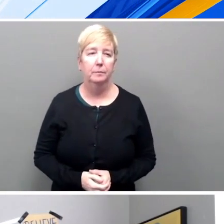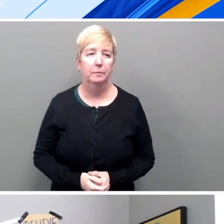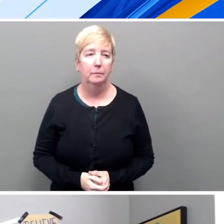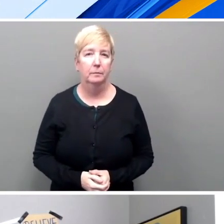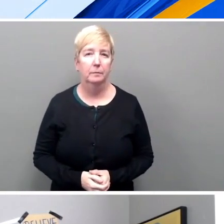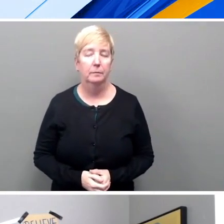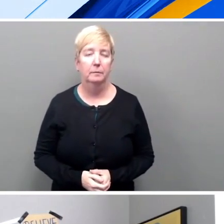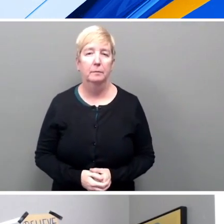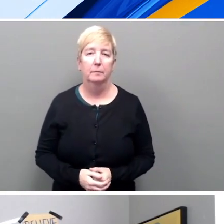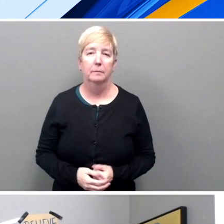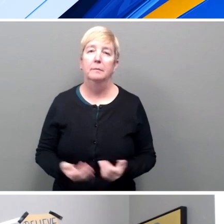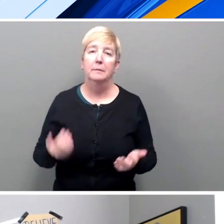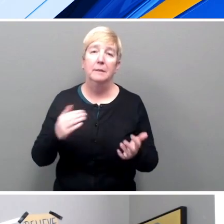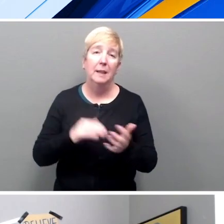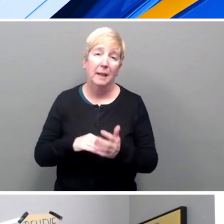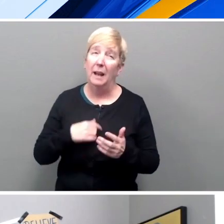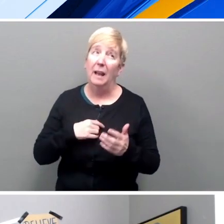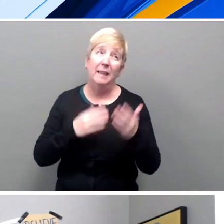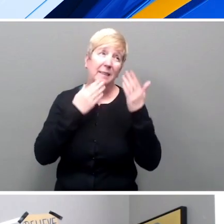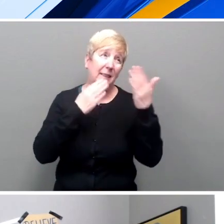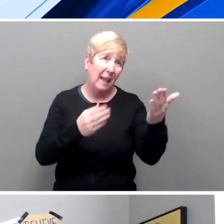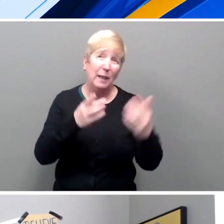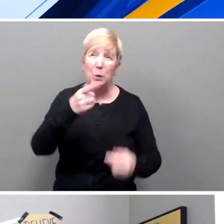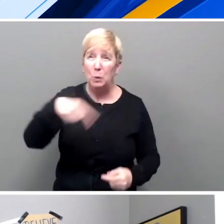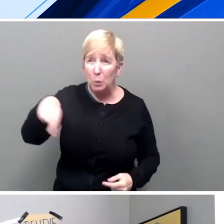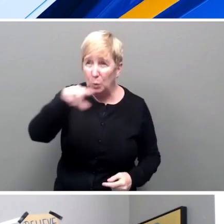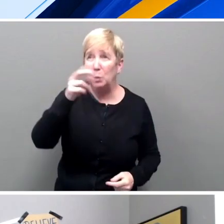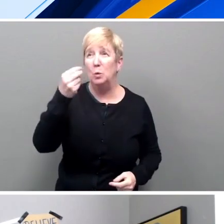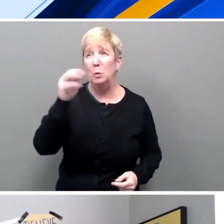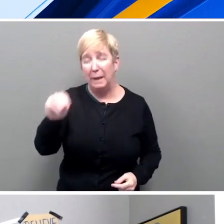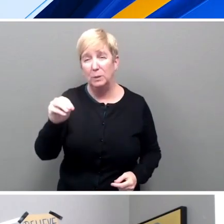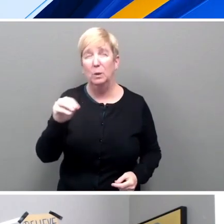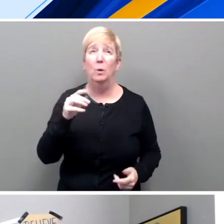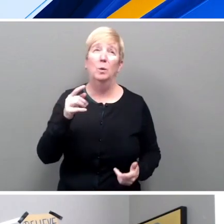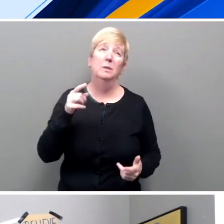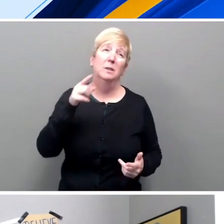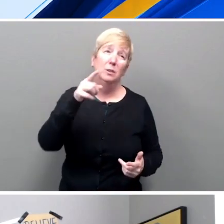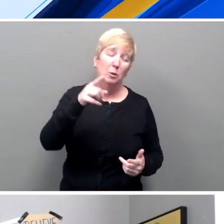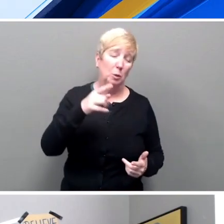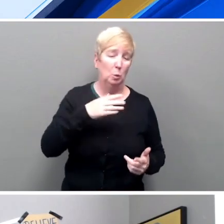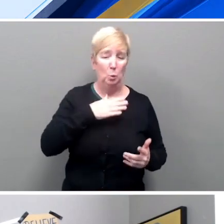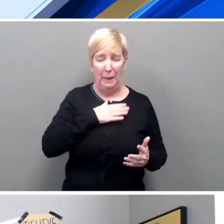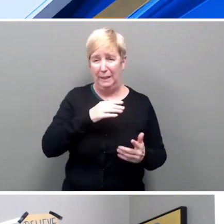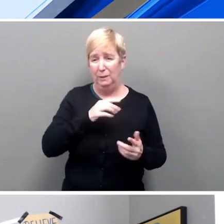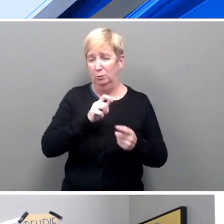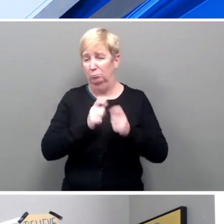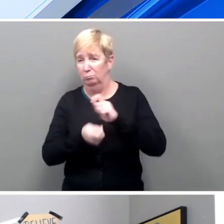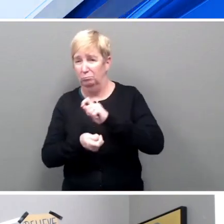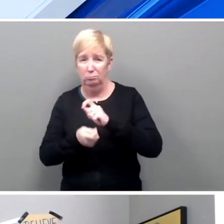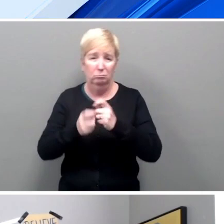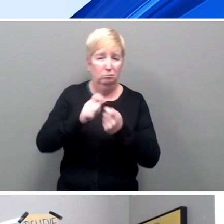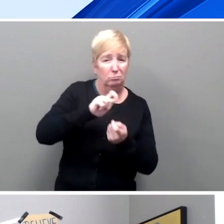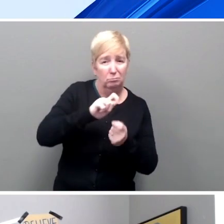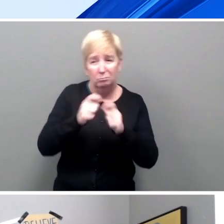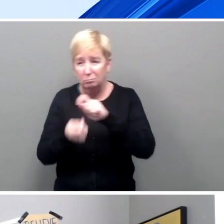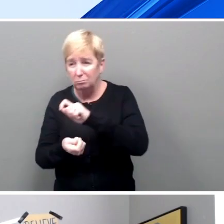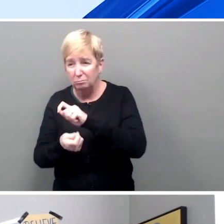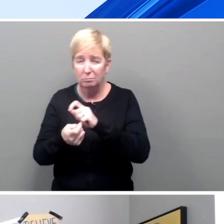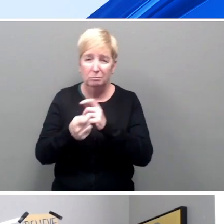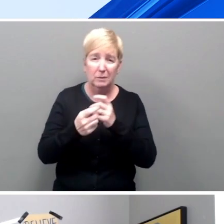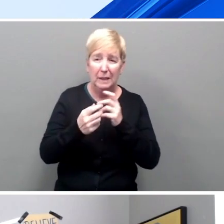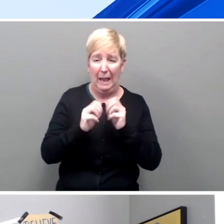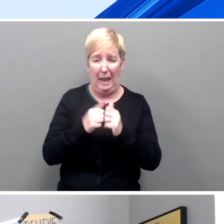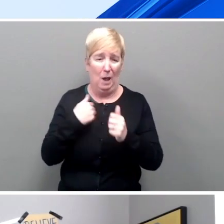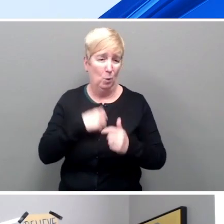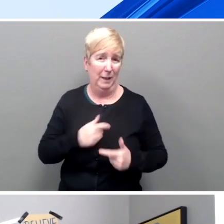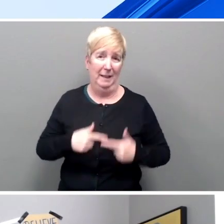once again, thanking like New Mexico for being open and willing to adapt as we navigate to how we live with COVID, because we don't really